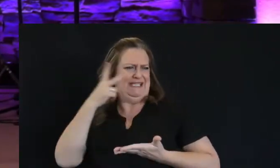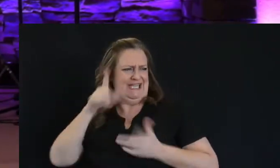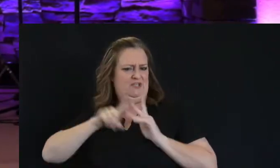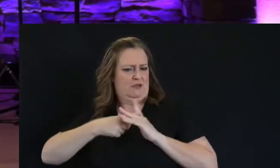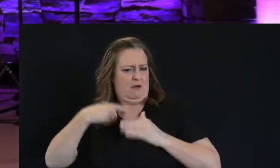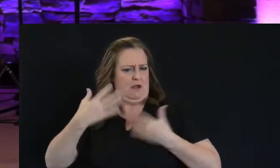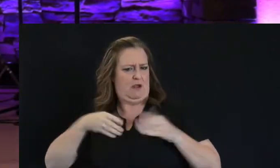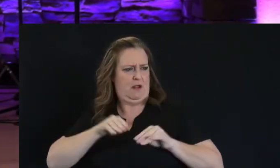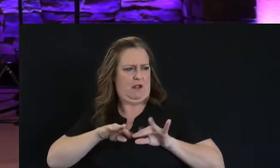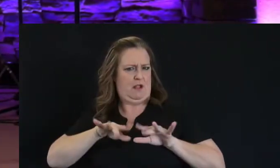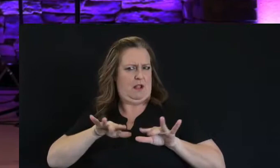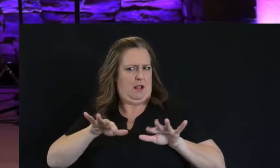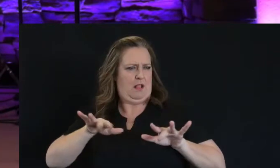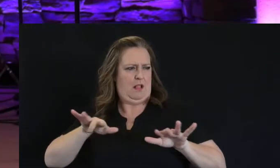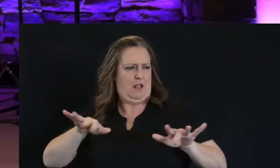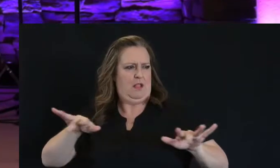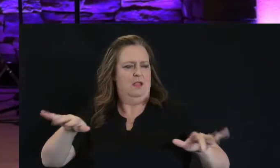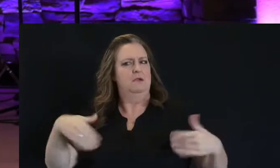manifested.